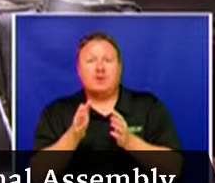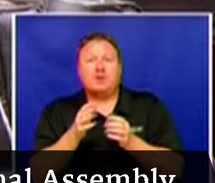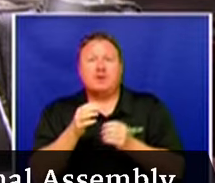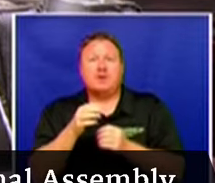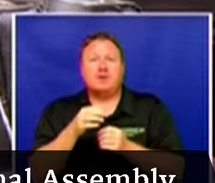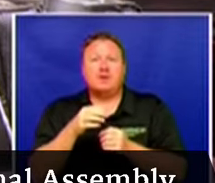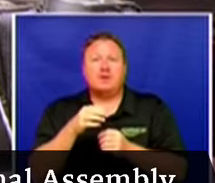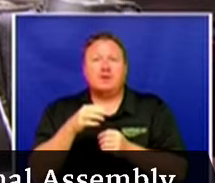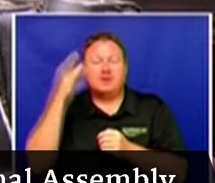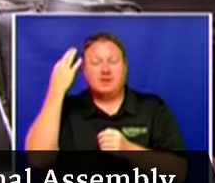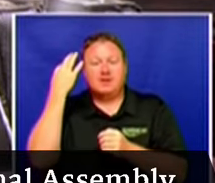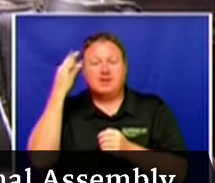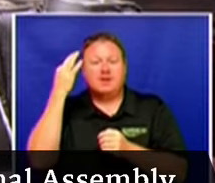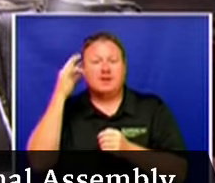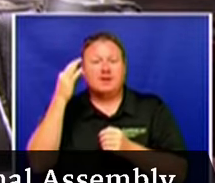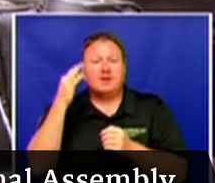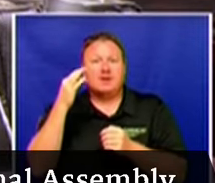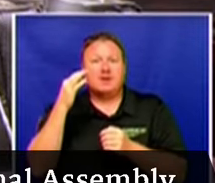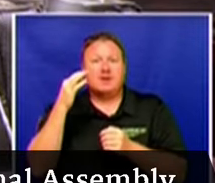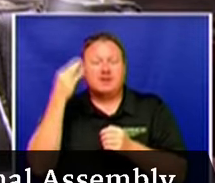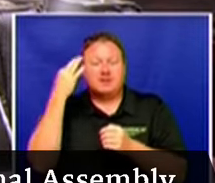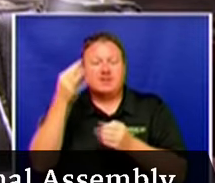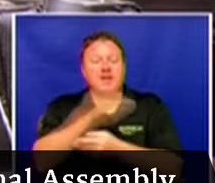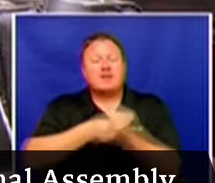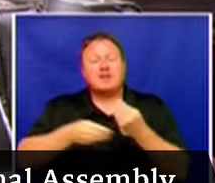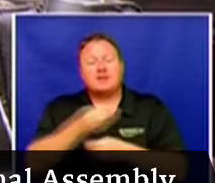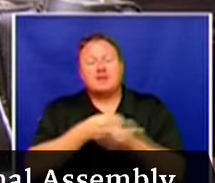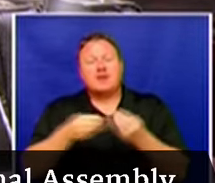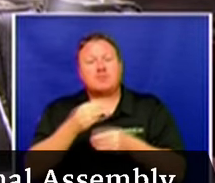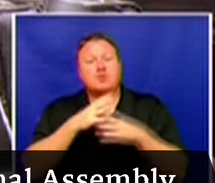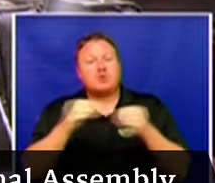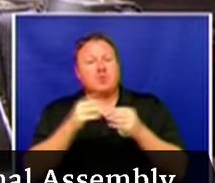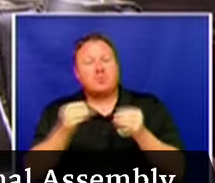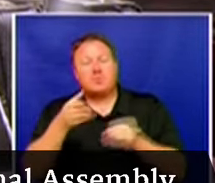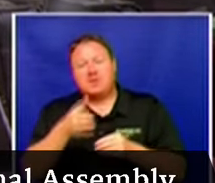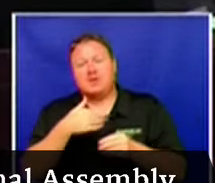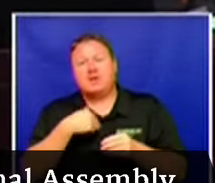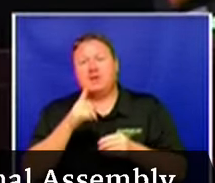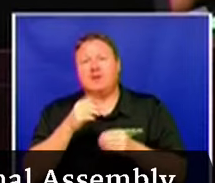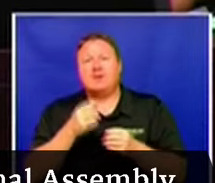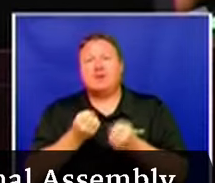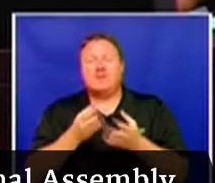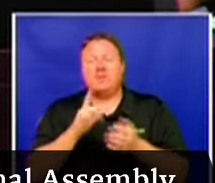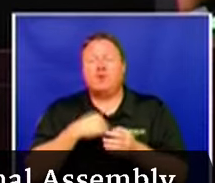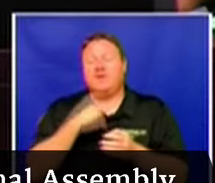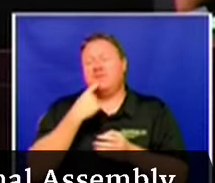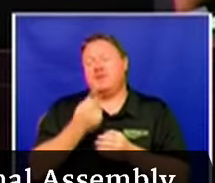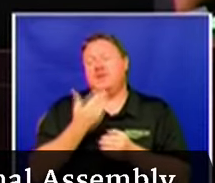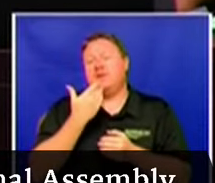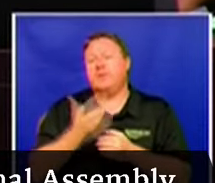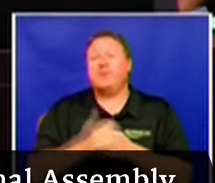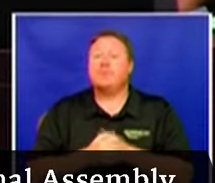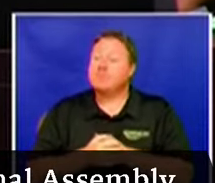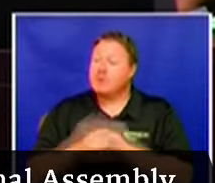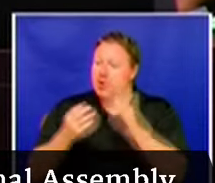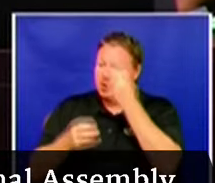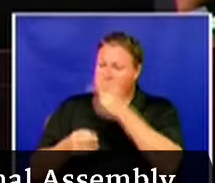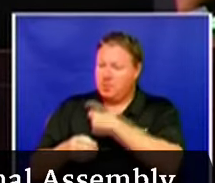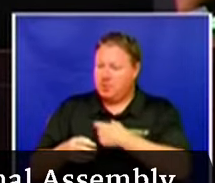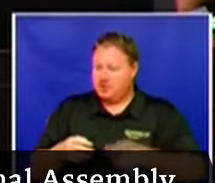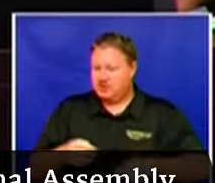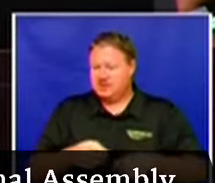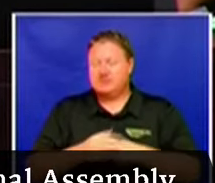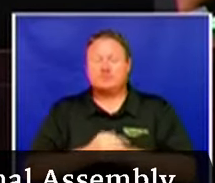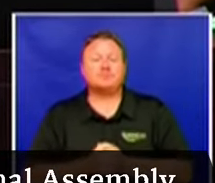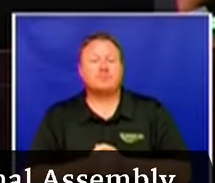capture-related entanglement, given what I've just said? Thank you. Honorable President. One of the things that we've